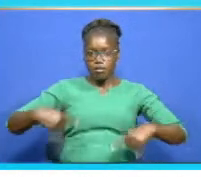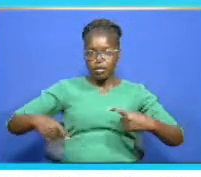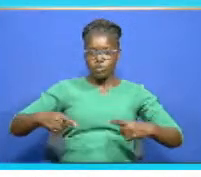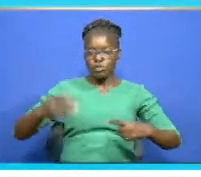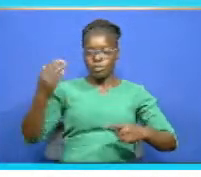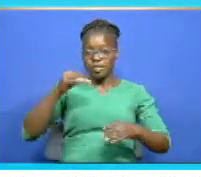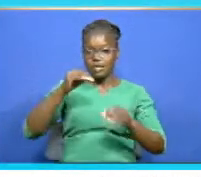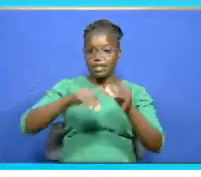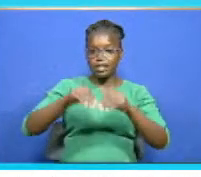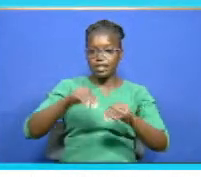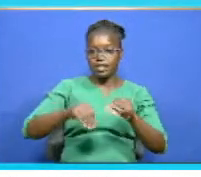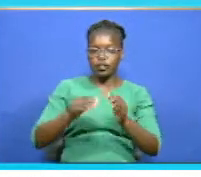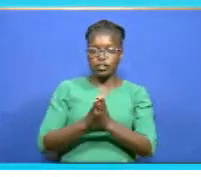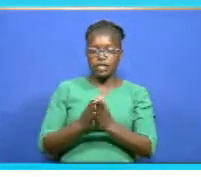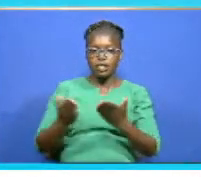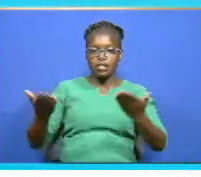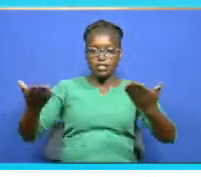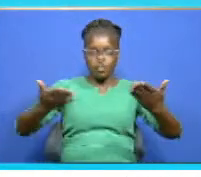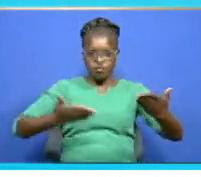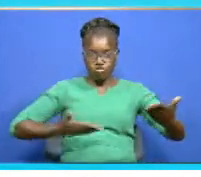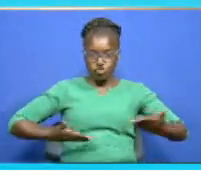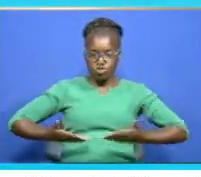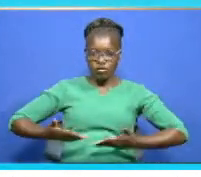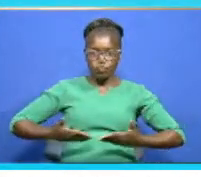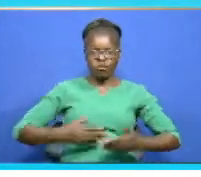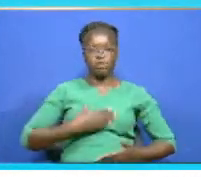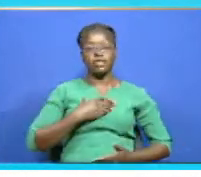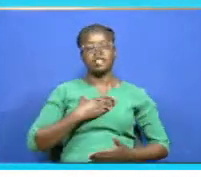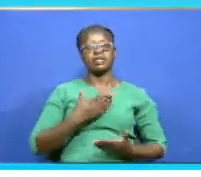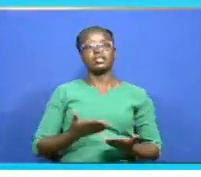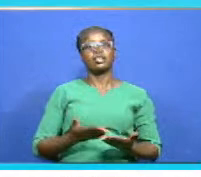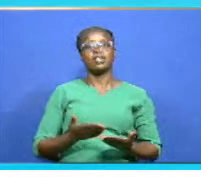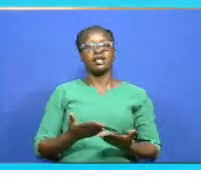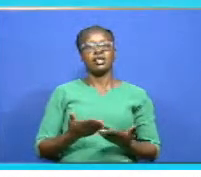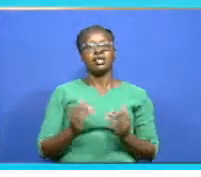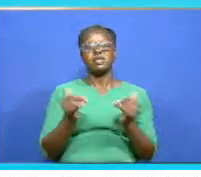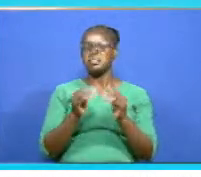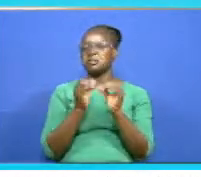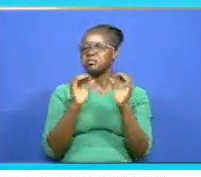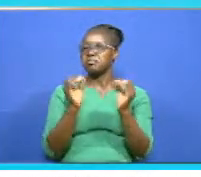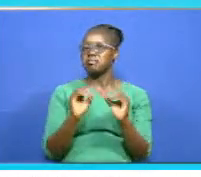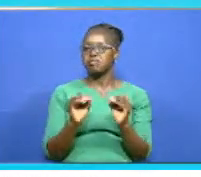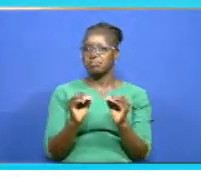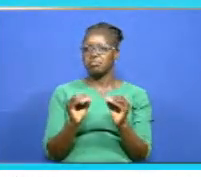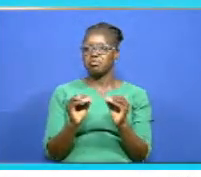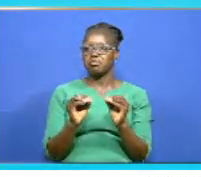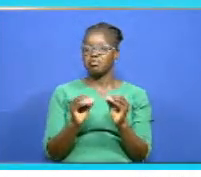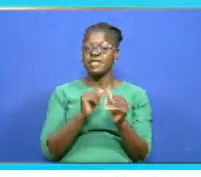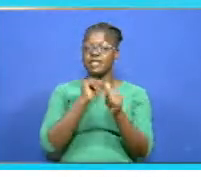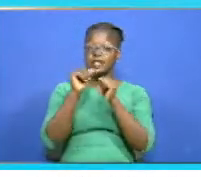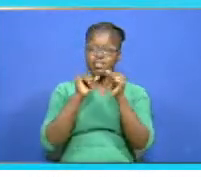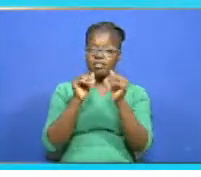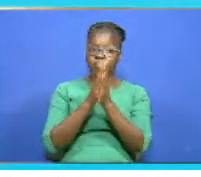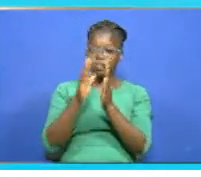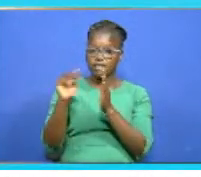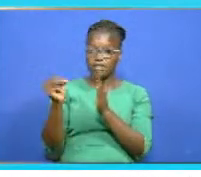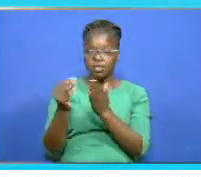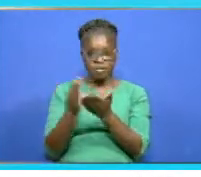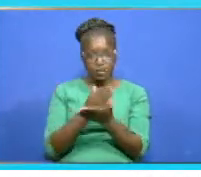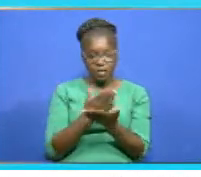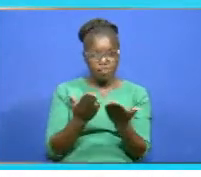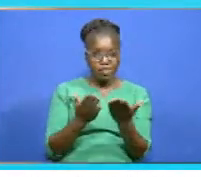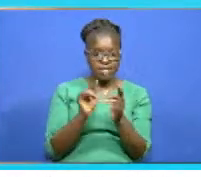me introduce my guest today. He's not a new face here. We have had some interviews and also